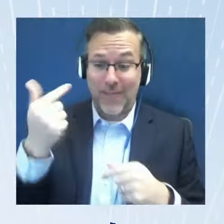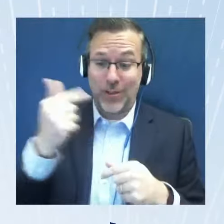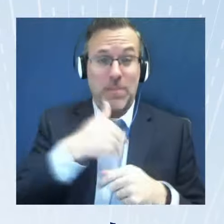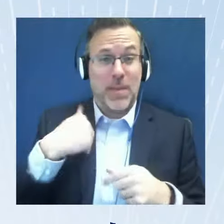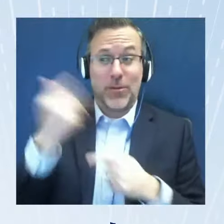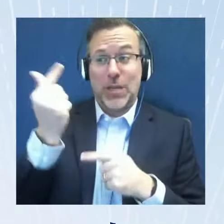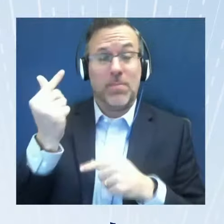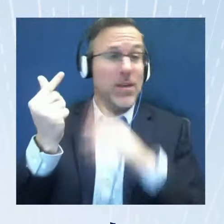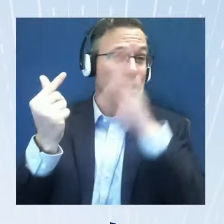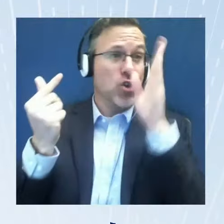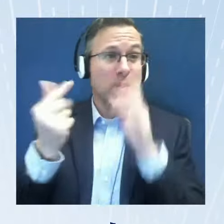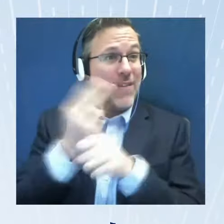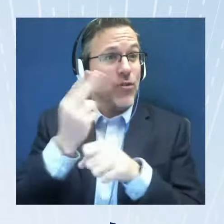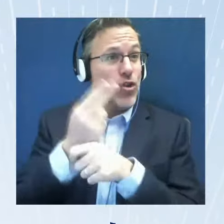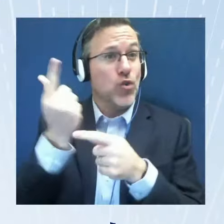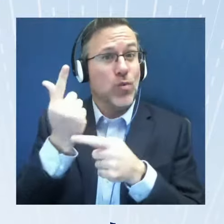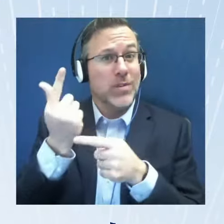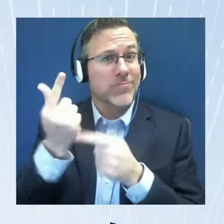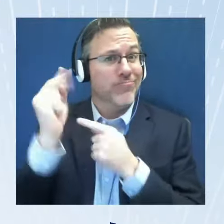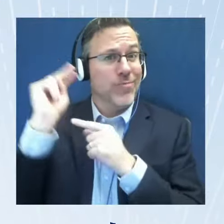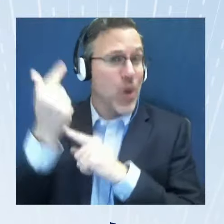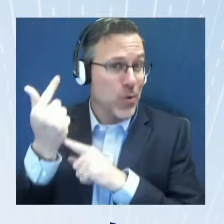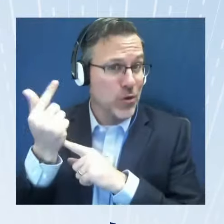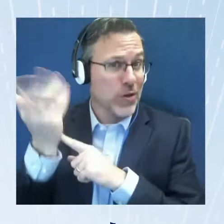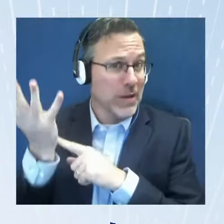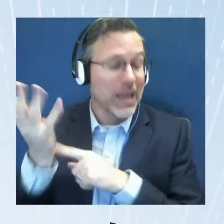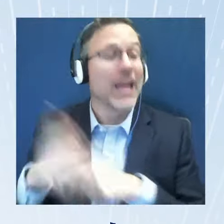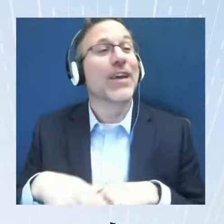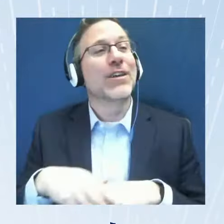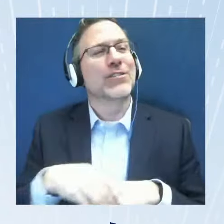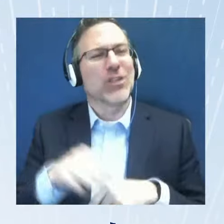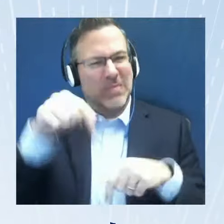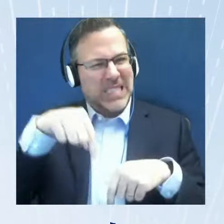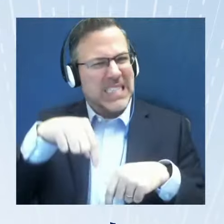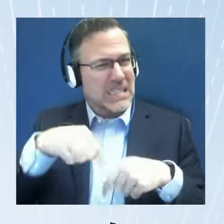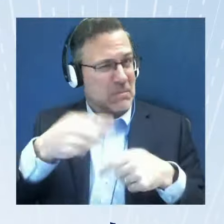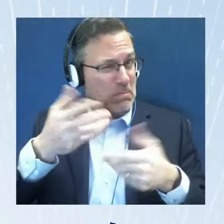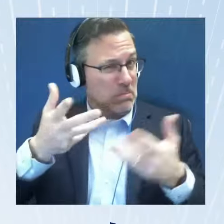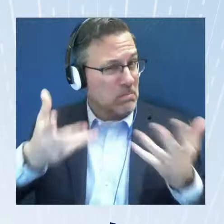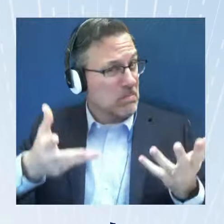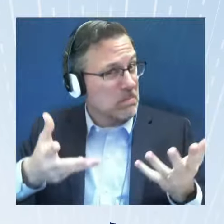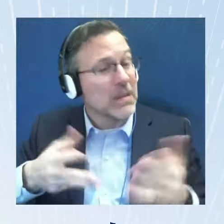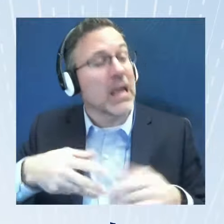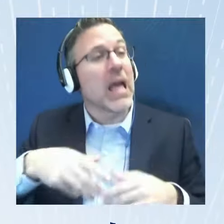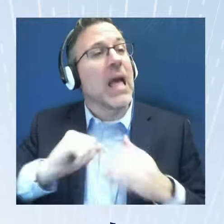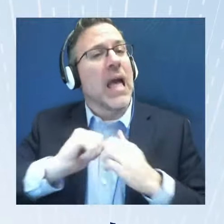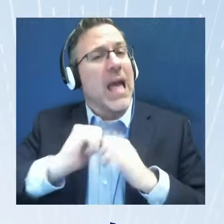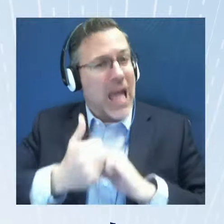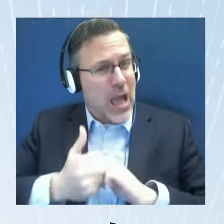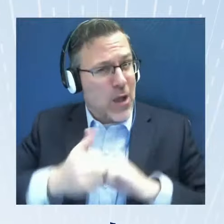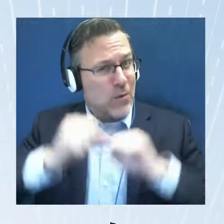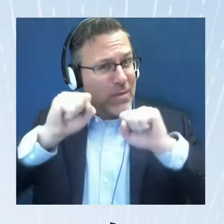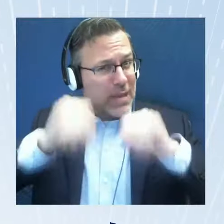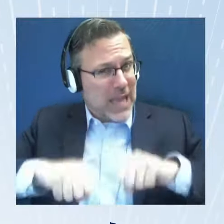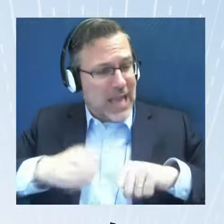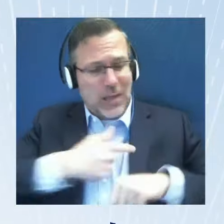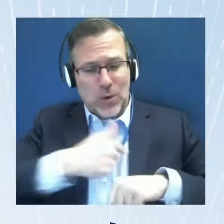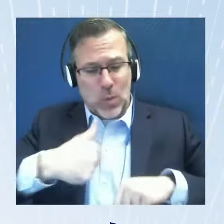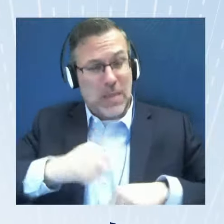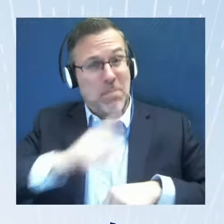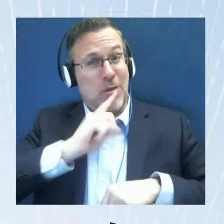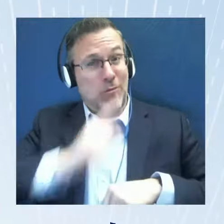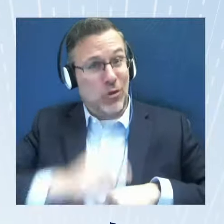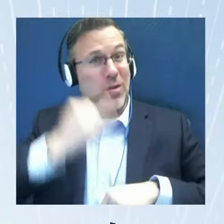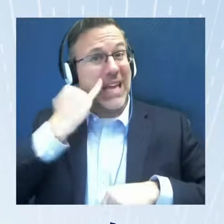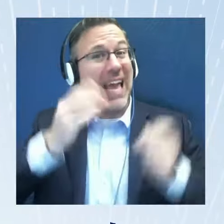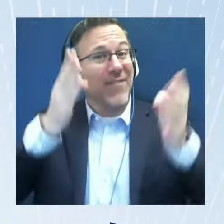the concerns that I have, and I'm hoping to hear more, is about what we can do to ensure that if this rule is